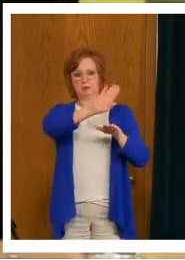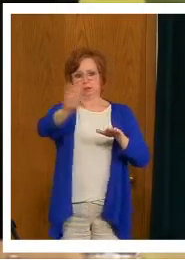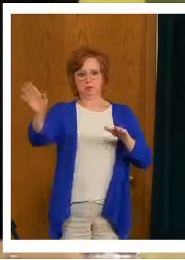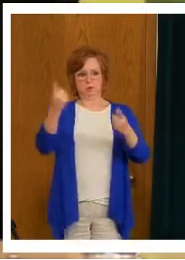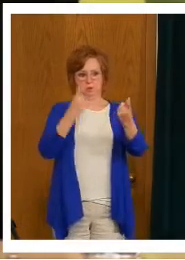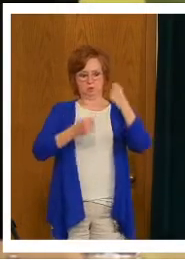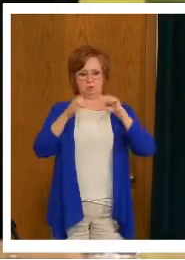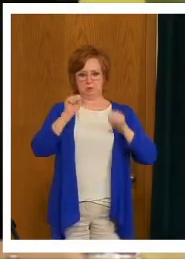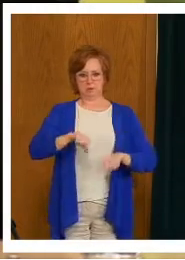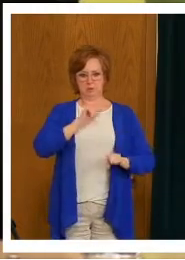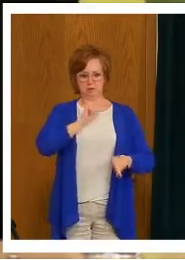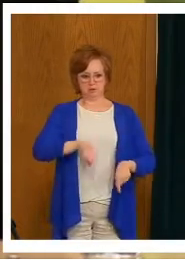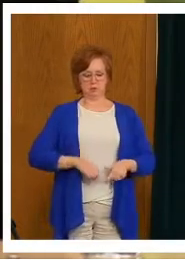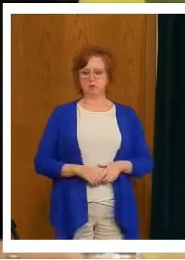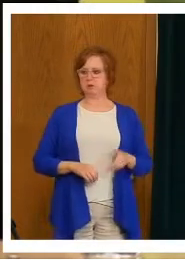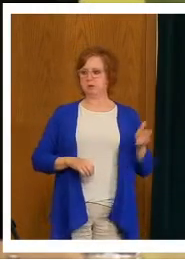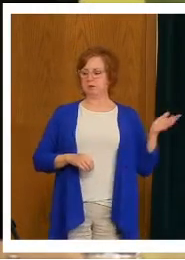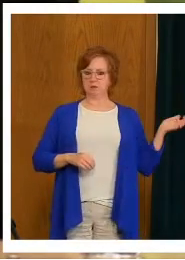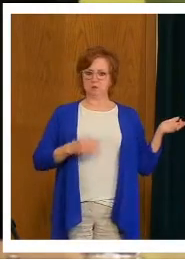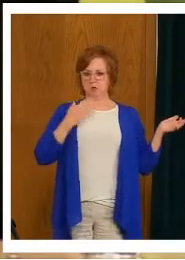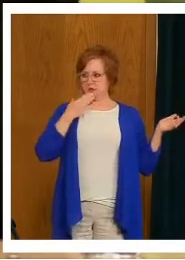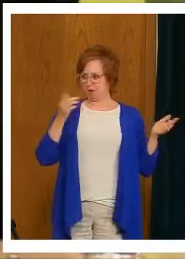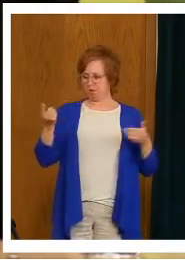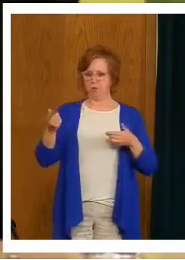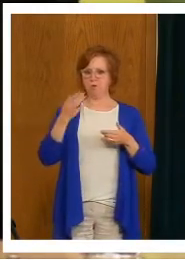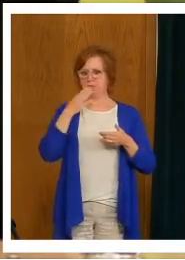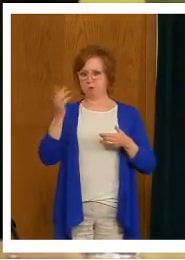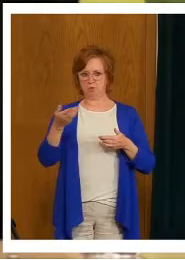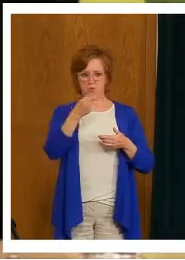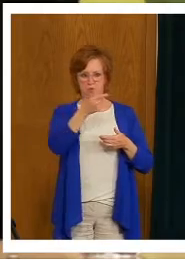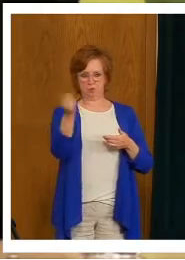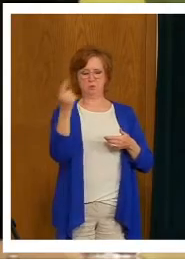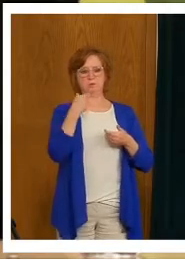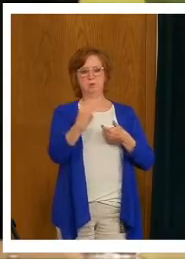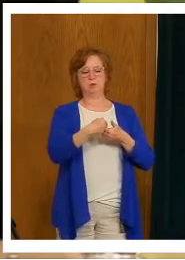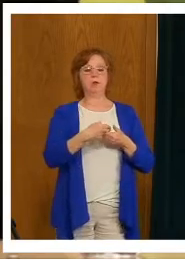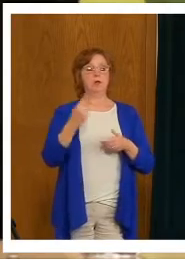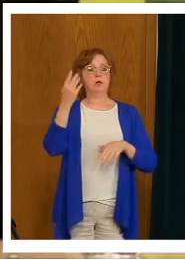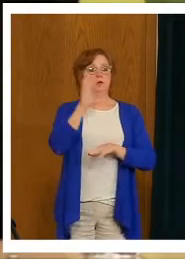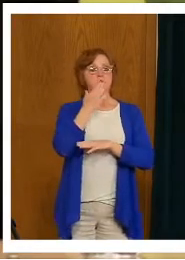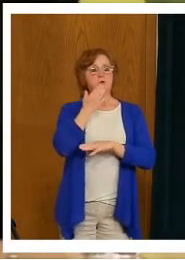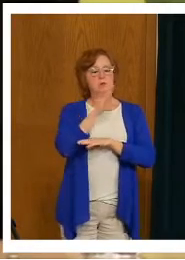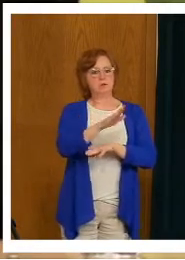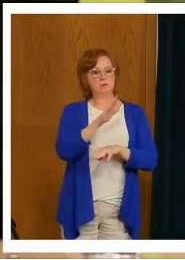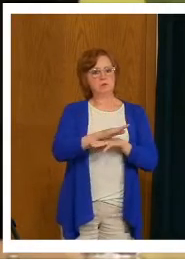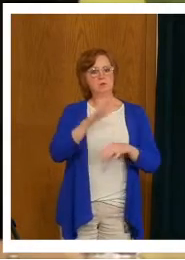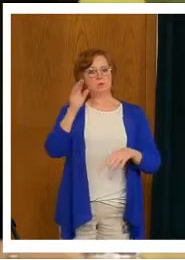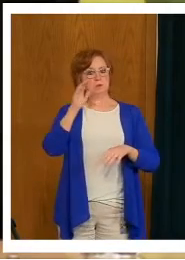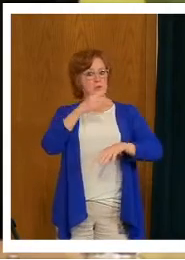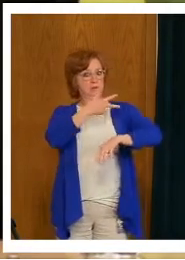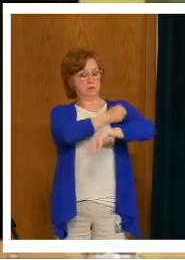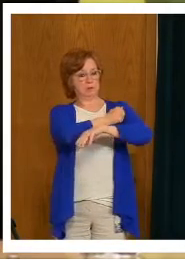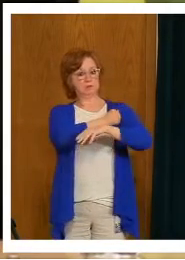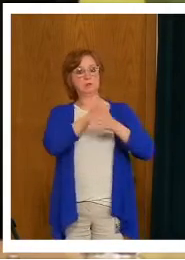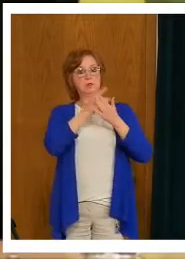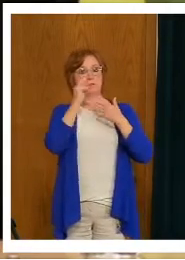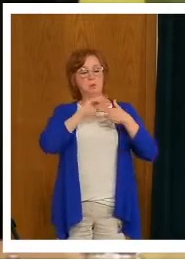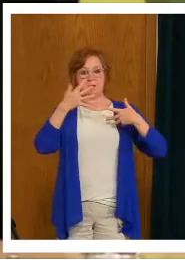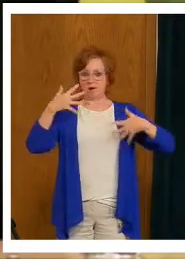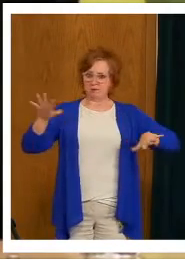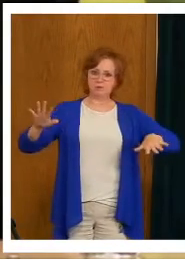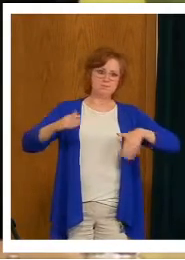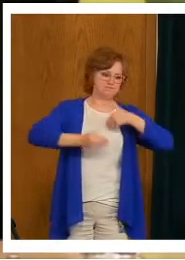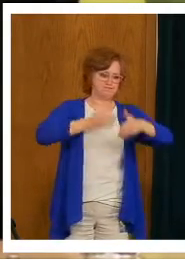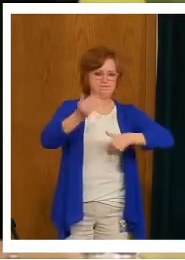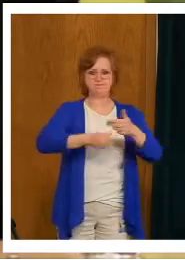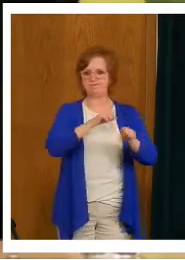Well, thank you very much for joining us, and good afternoon, everyone. Saskatchewan's vaccine rollout continues to lead the country, and high vaccination rates are